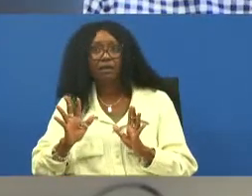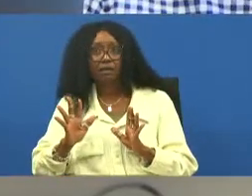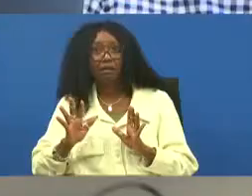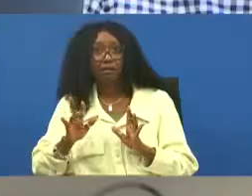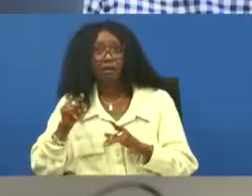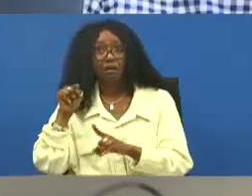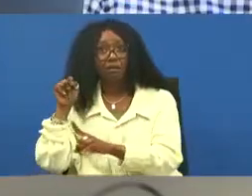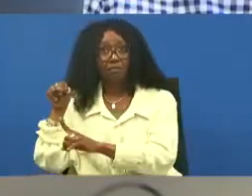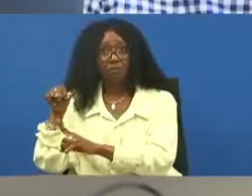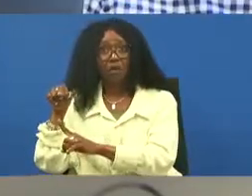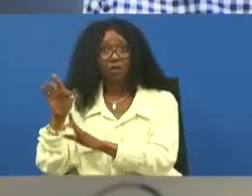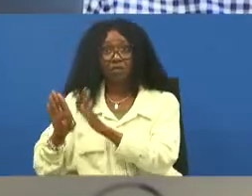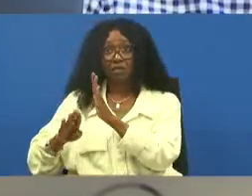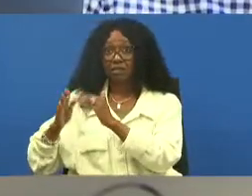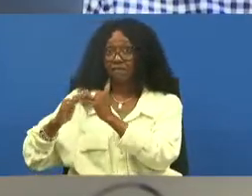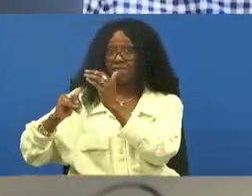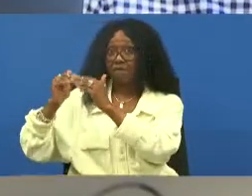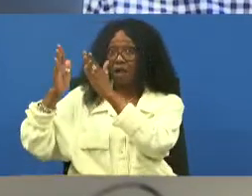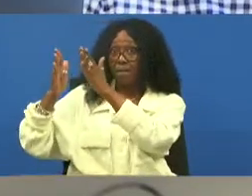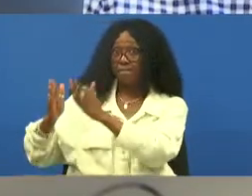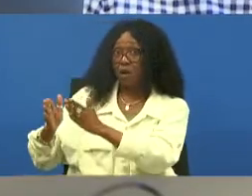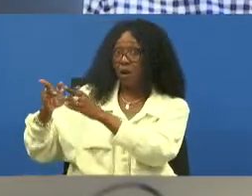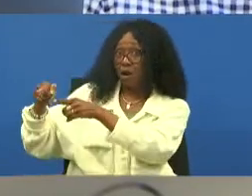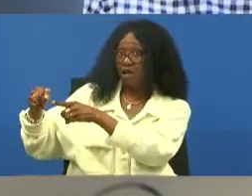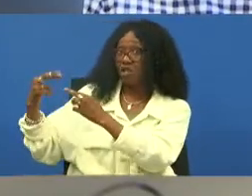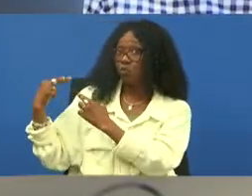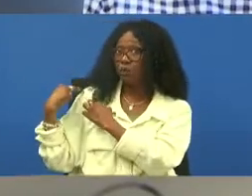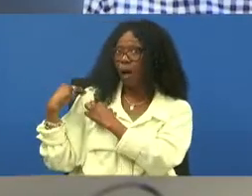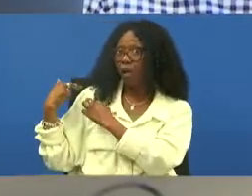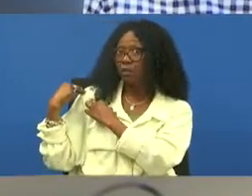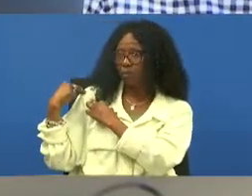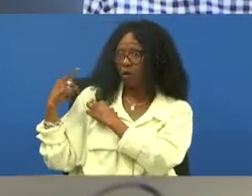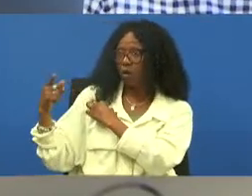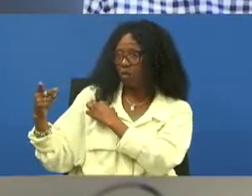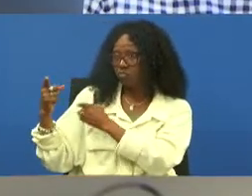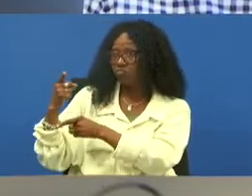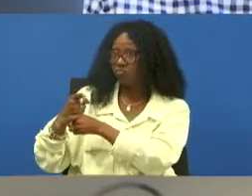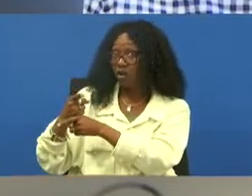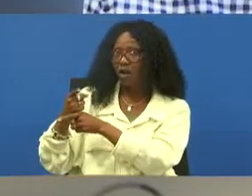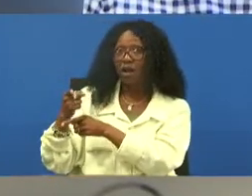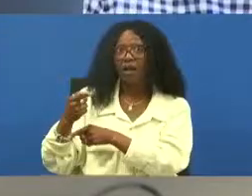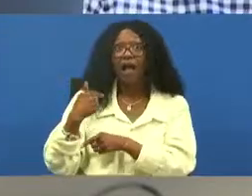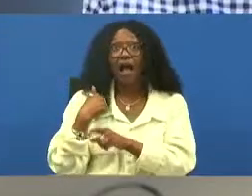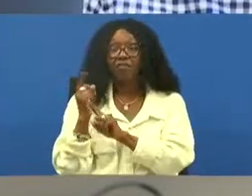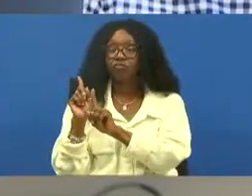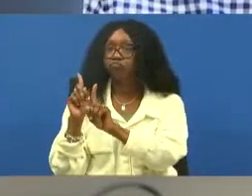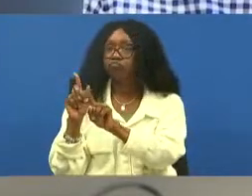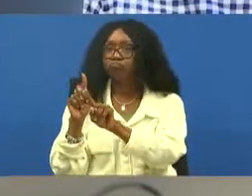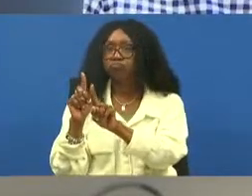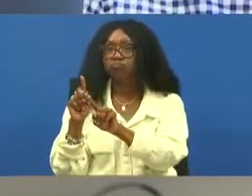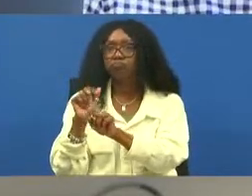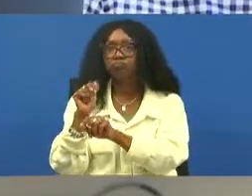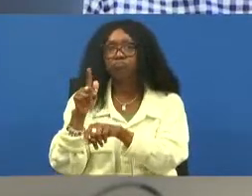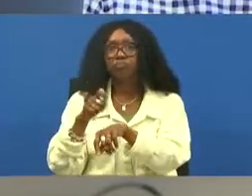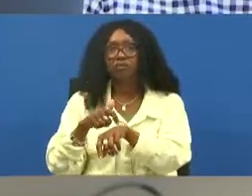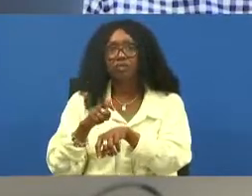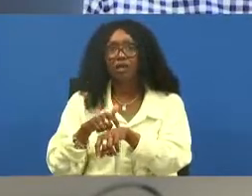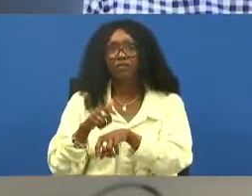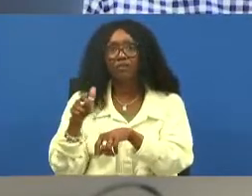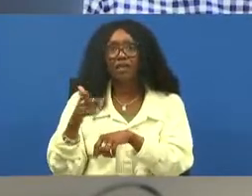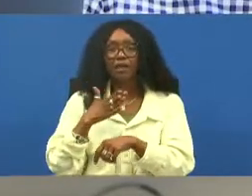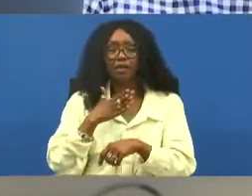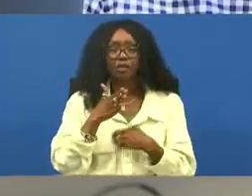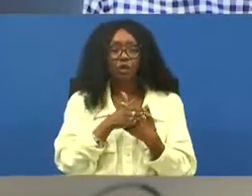responsible development, council members. One of the things that definitely concerned me, I frequent this area very much a lot, is neighboring to my area in the